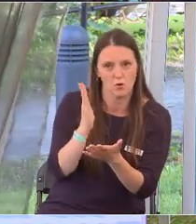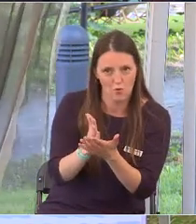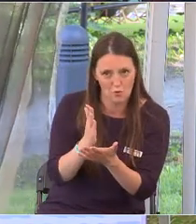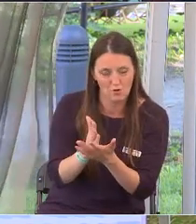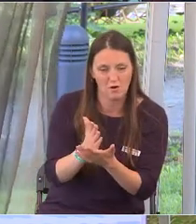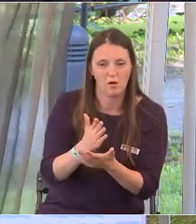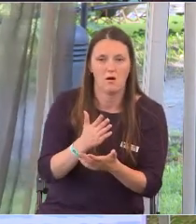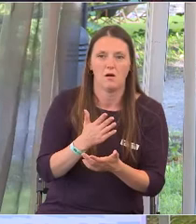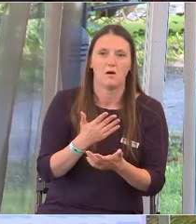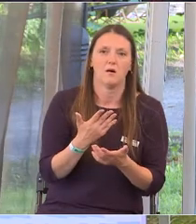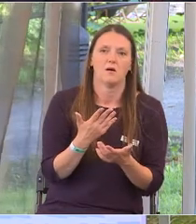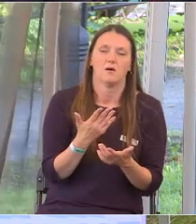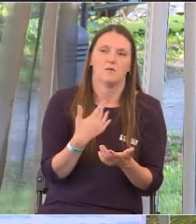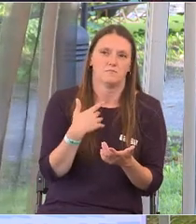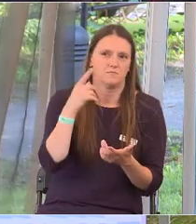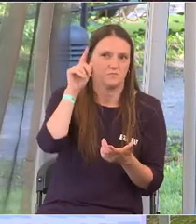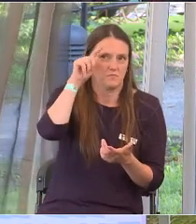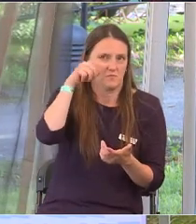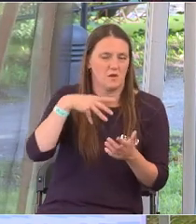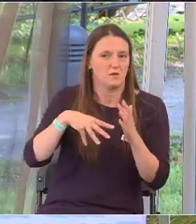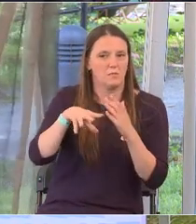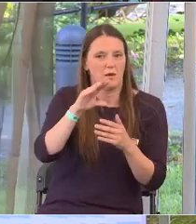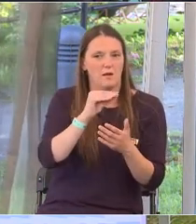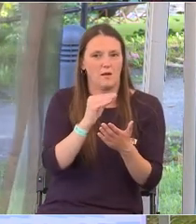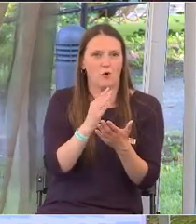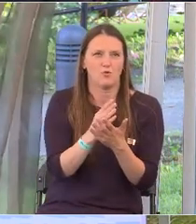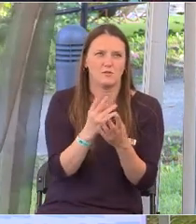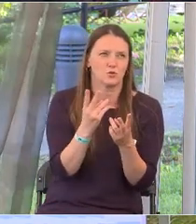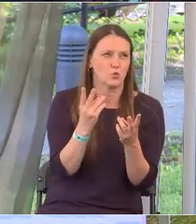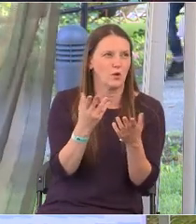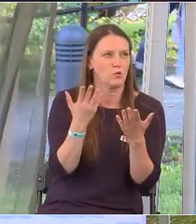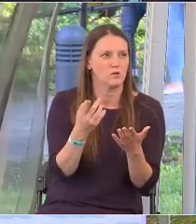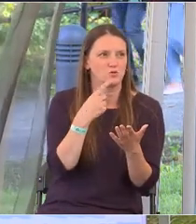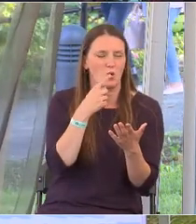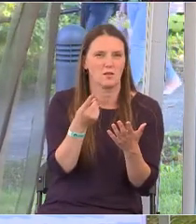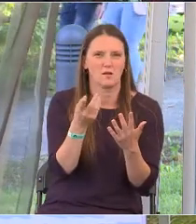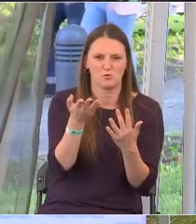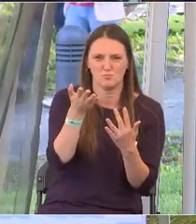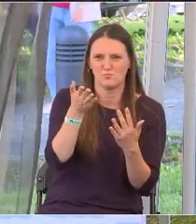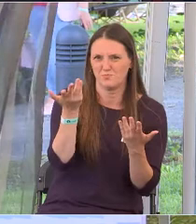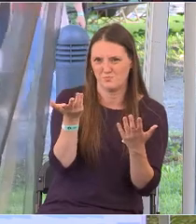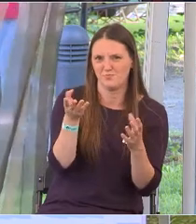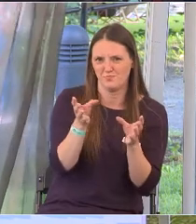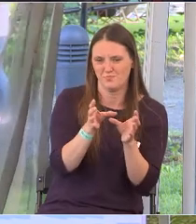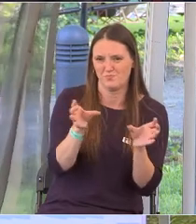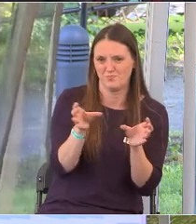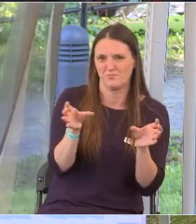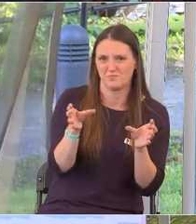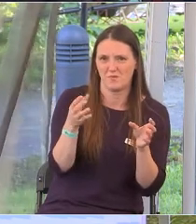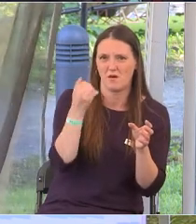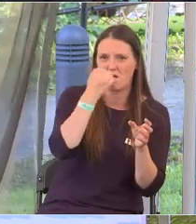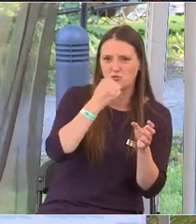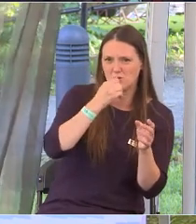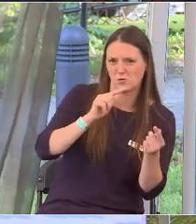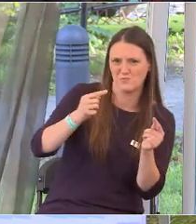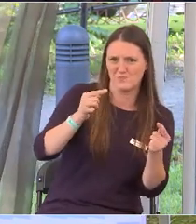to my heart, because I think we are weak because we have a ethnic, not a division lines, but grievances on the ethnic basis of